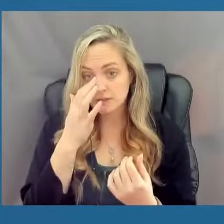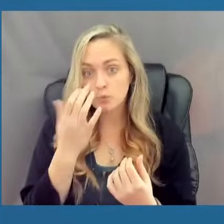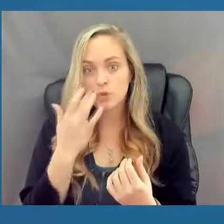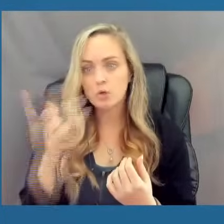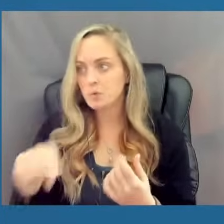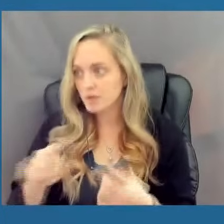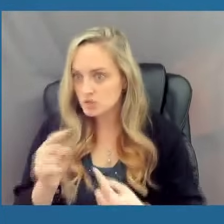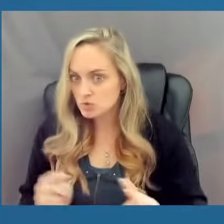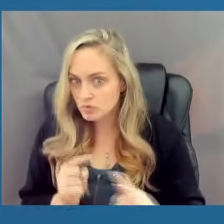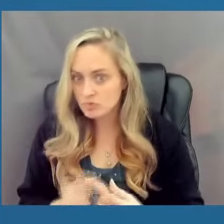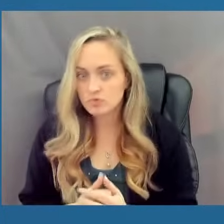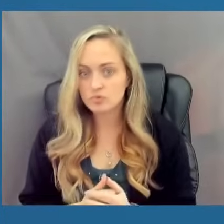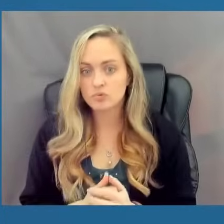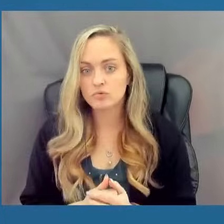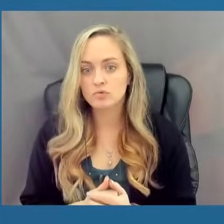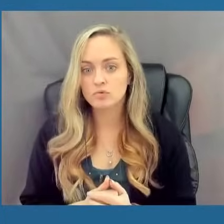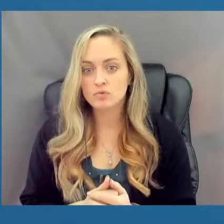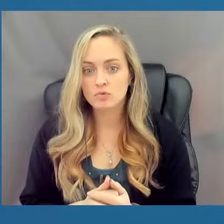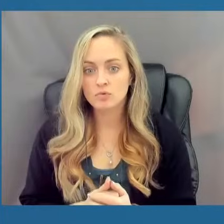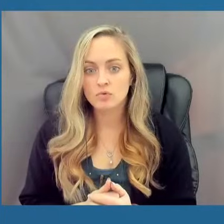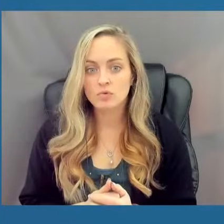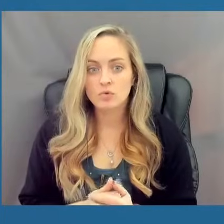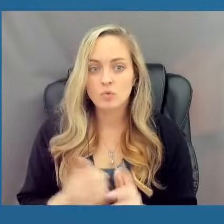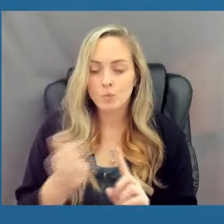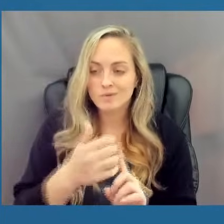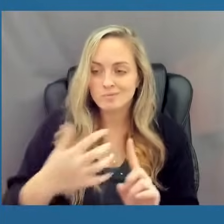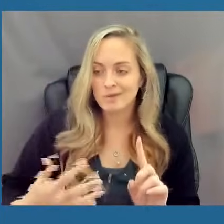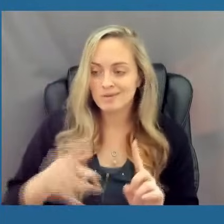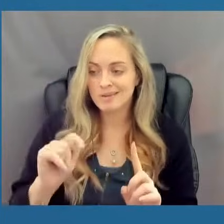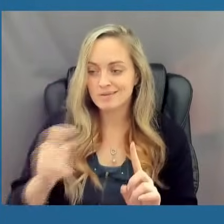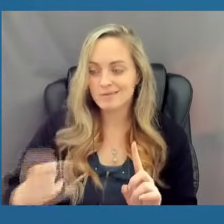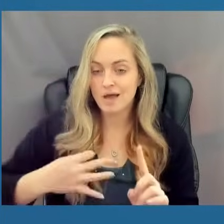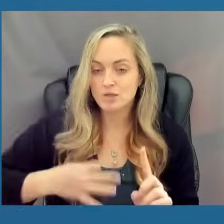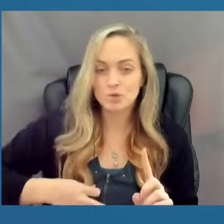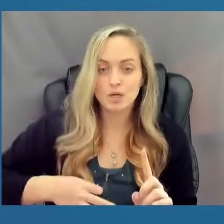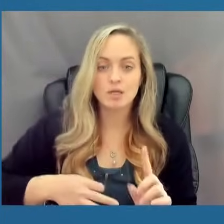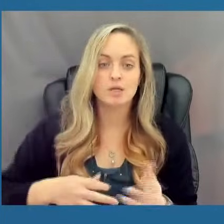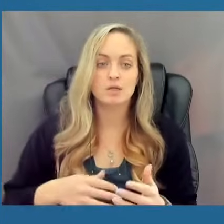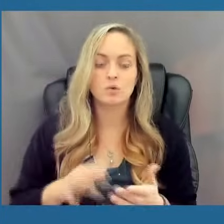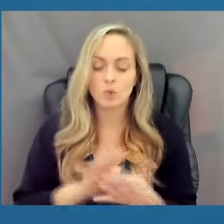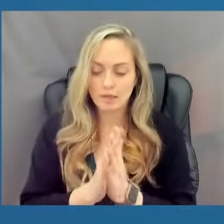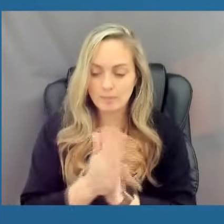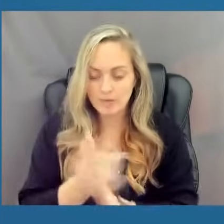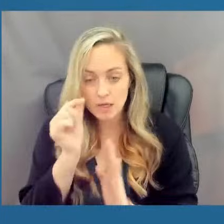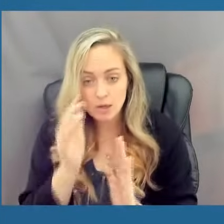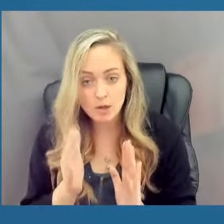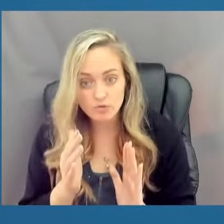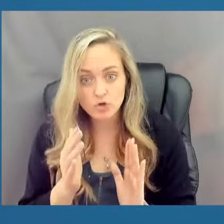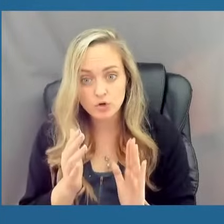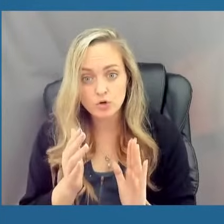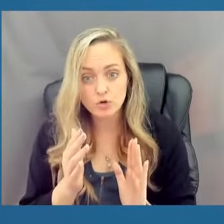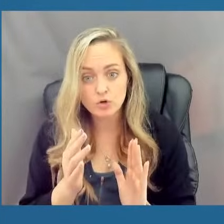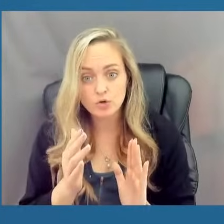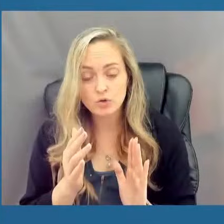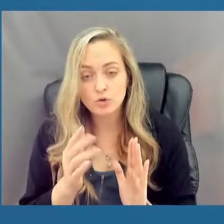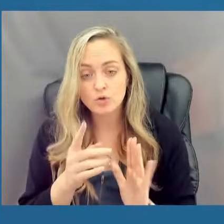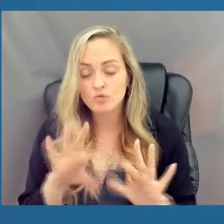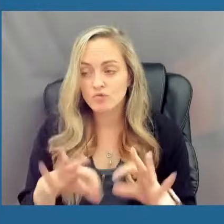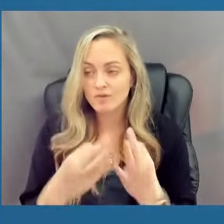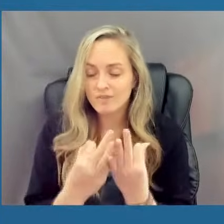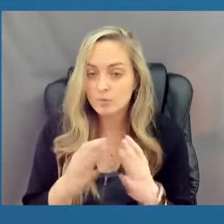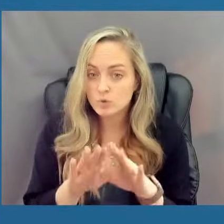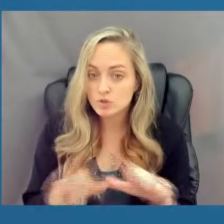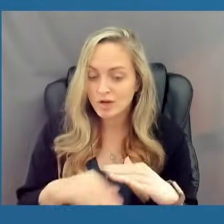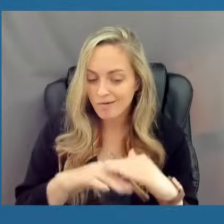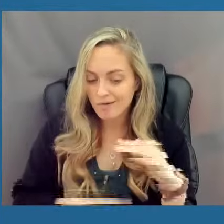have the expansion of the child care tax credit. When I first became governor, for families with a child under the